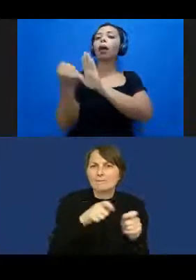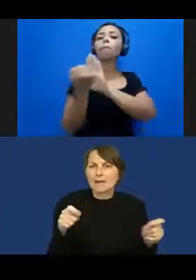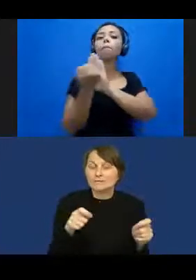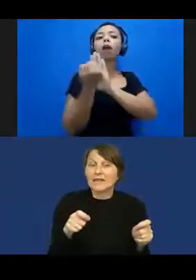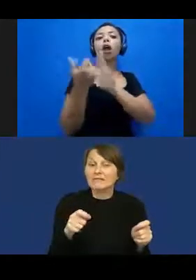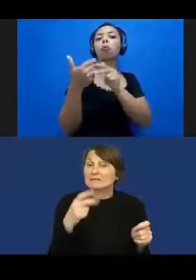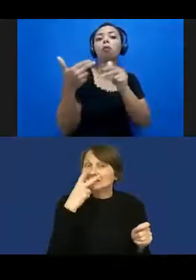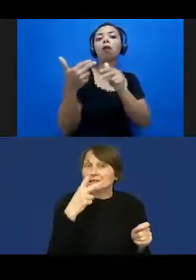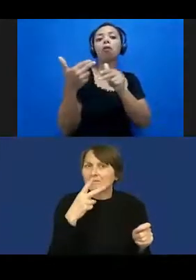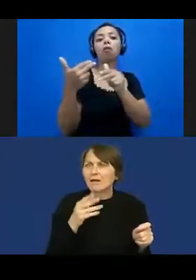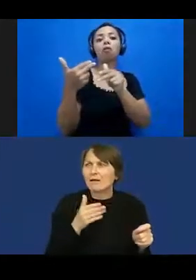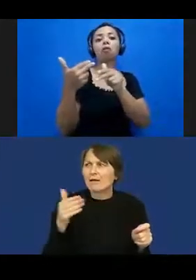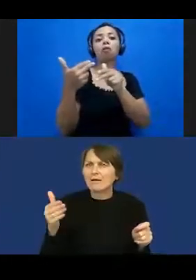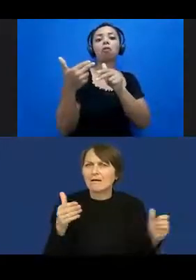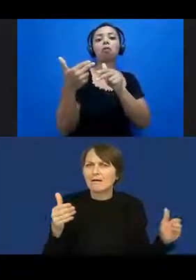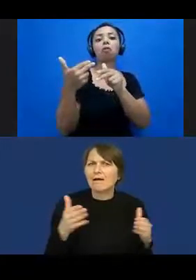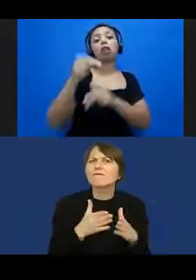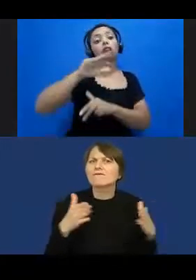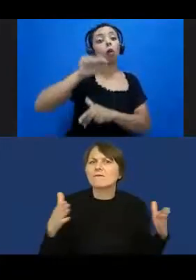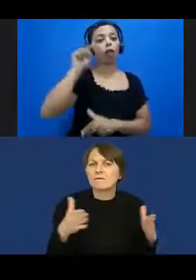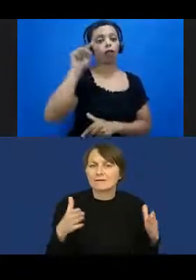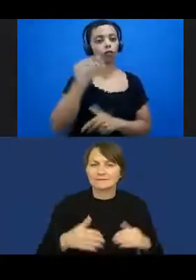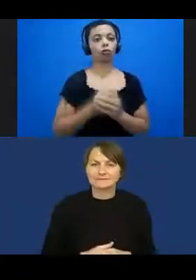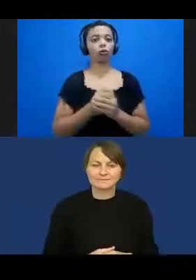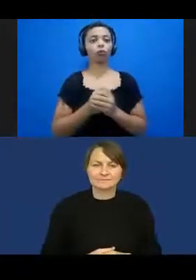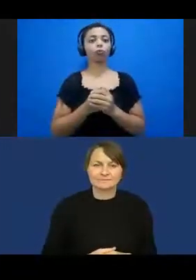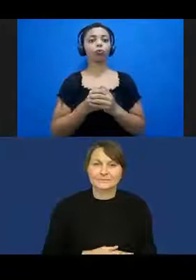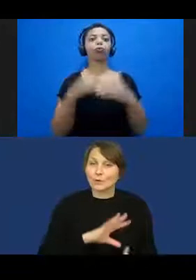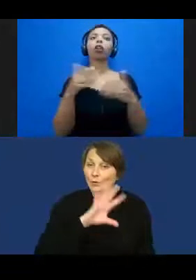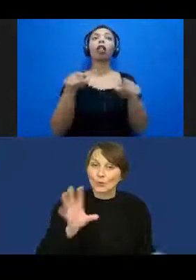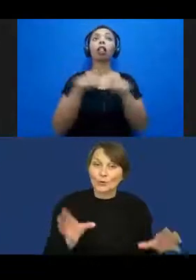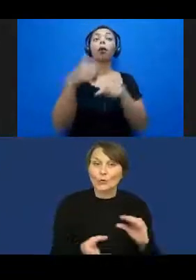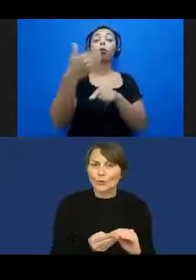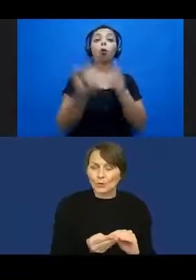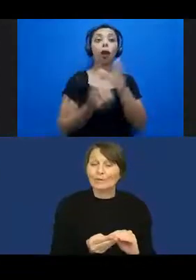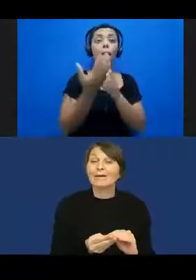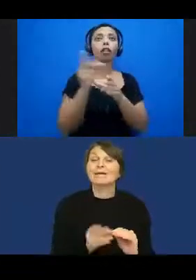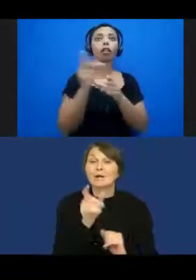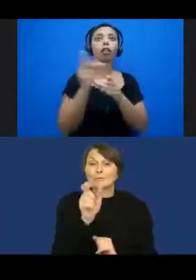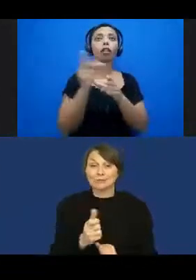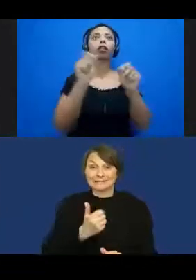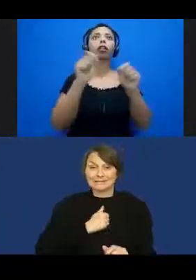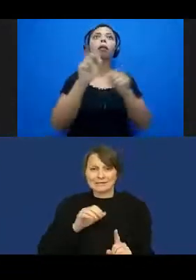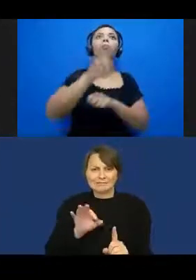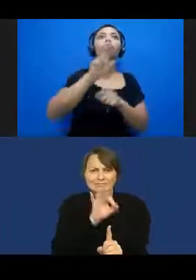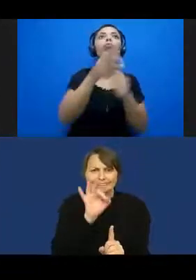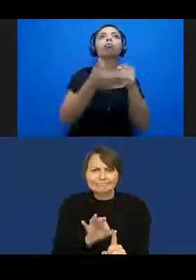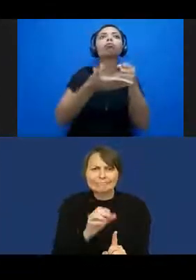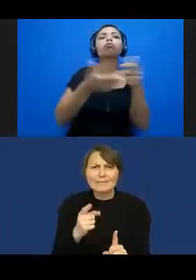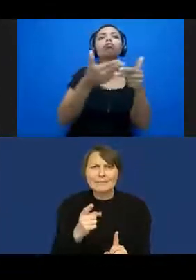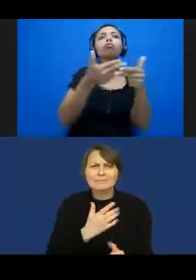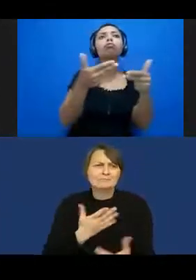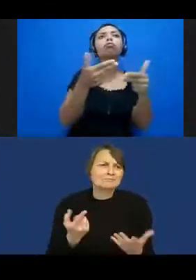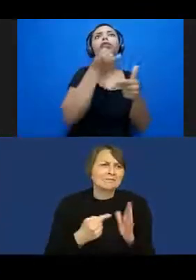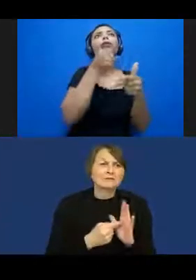view. And this approach is triggered by a query from the user who will basically say, where is